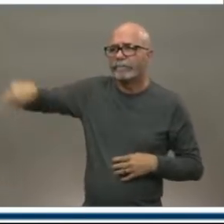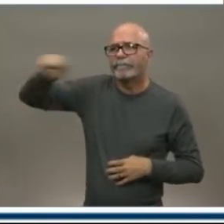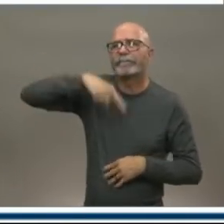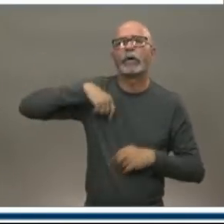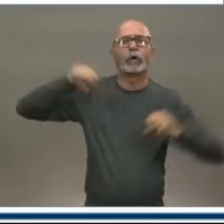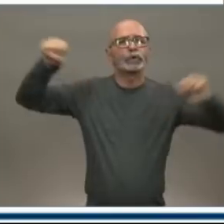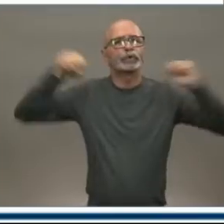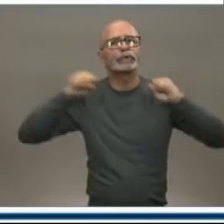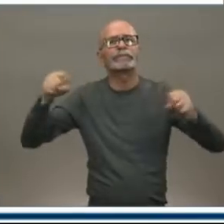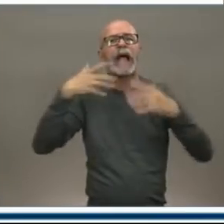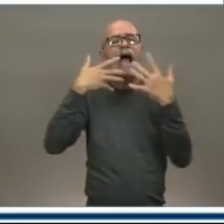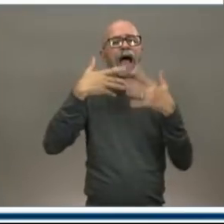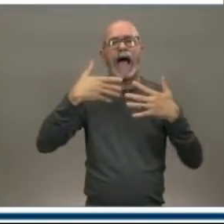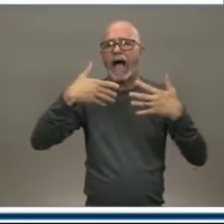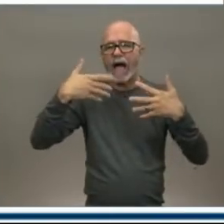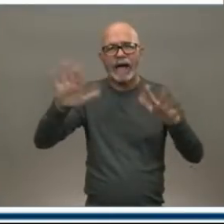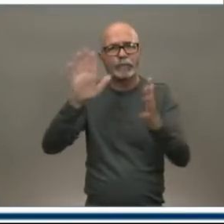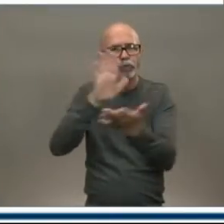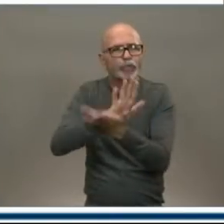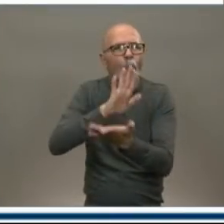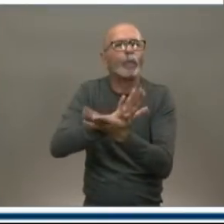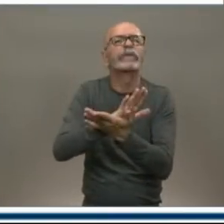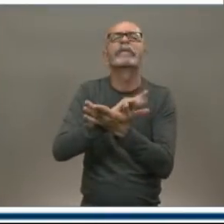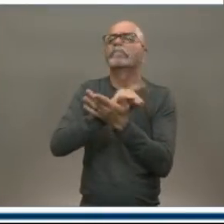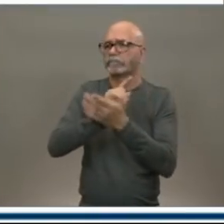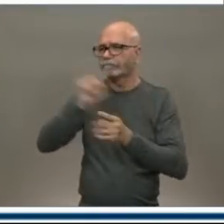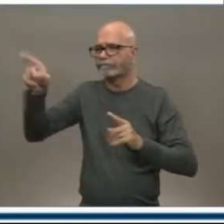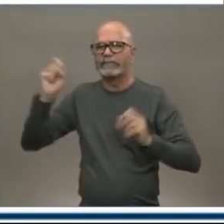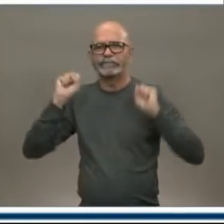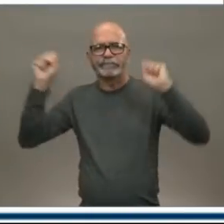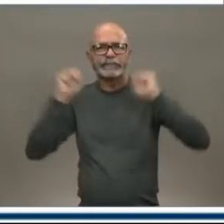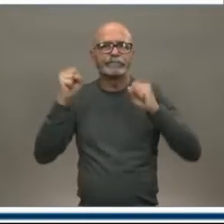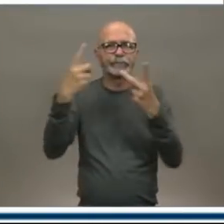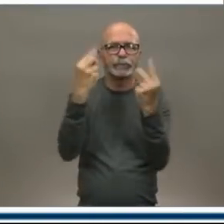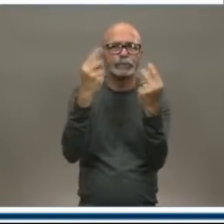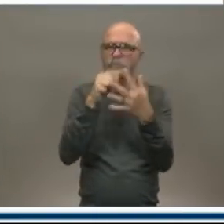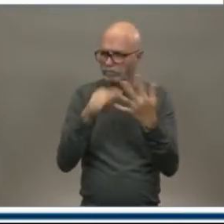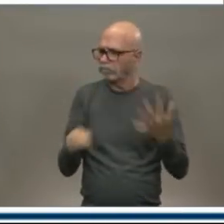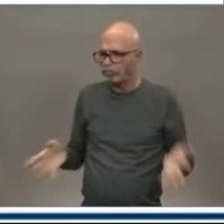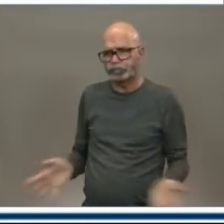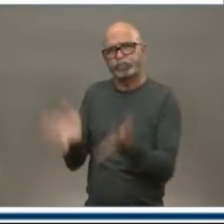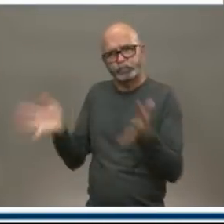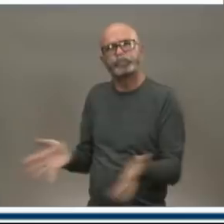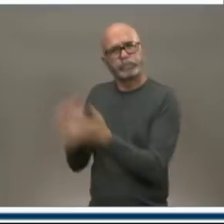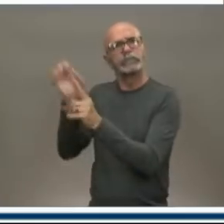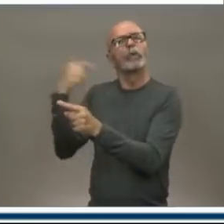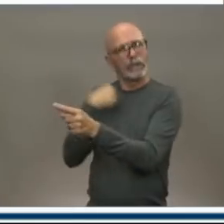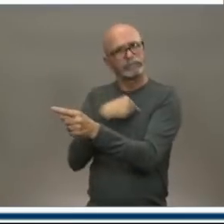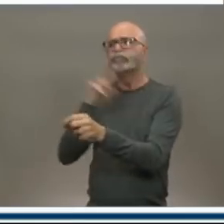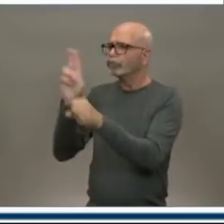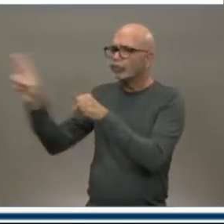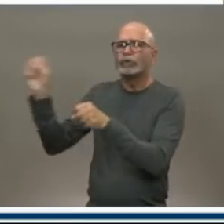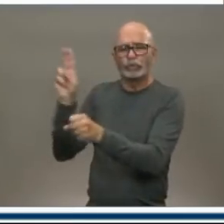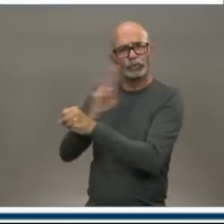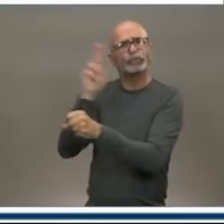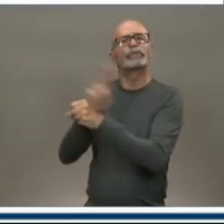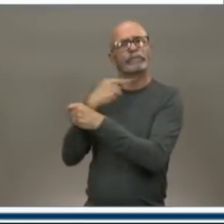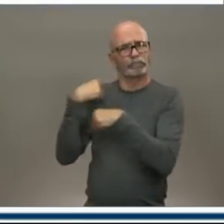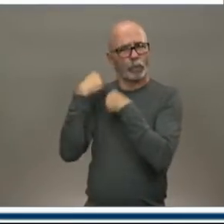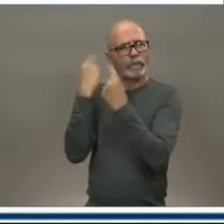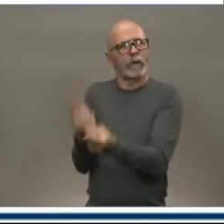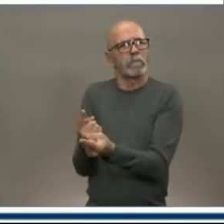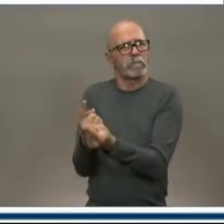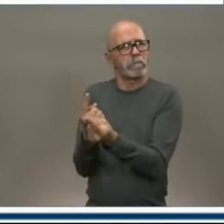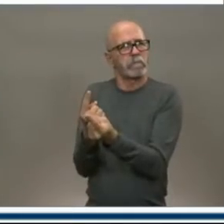after-hour access to or community access to schools. What we've been working on is making sure we have the right